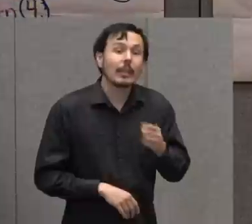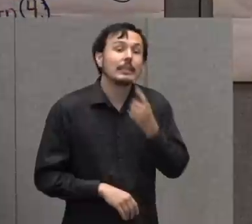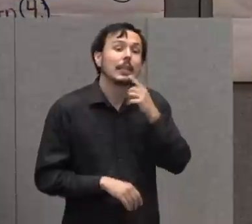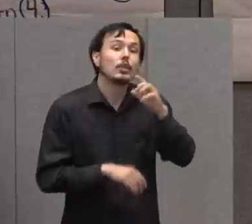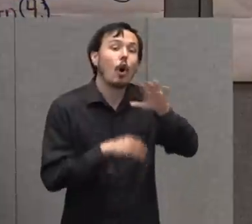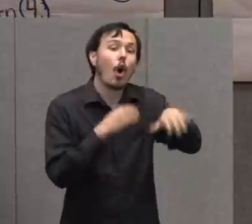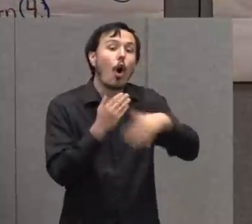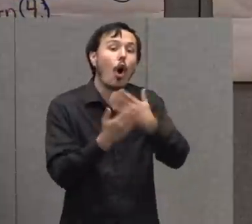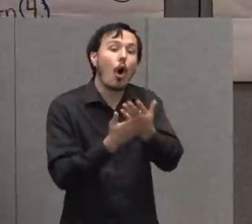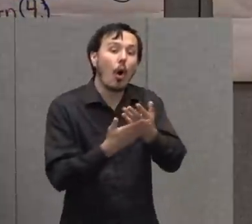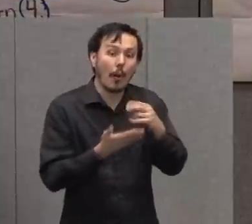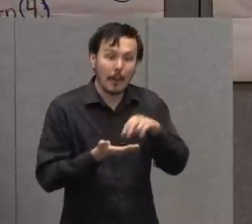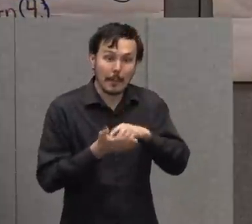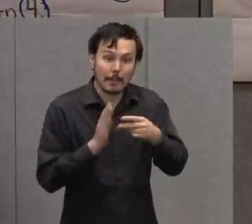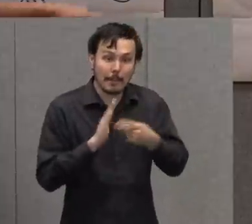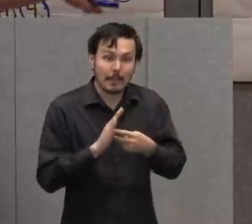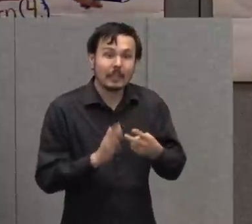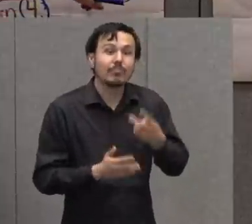all?